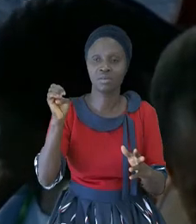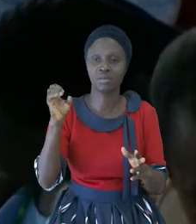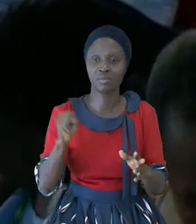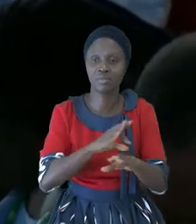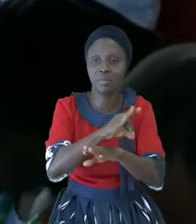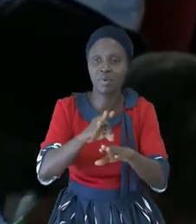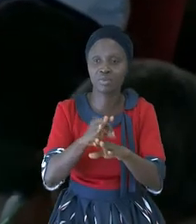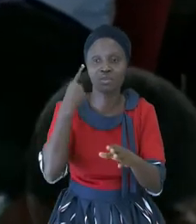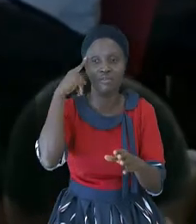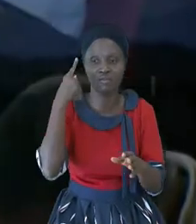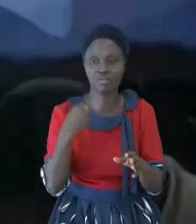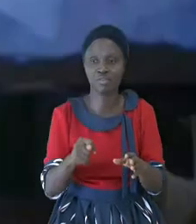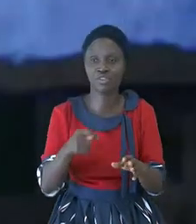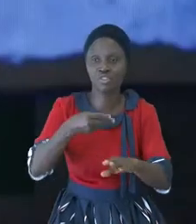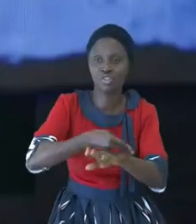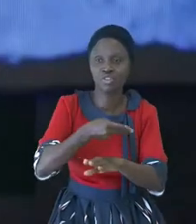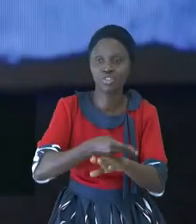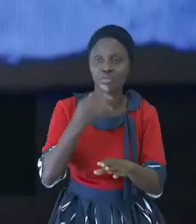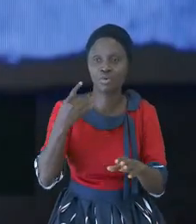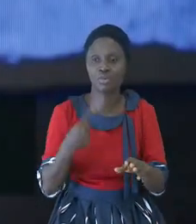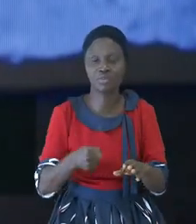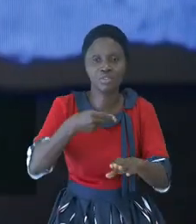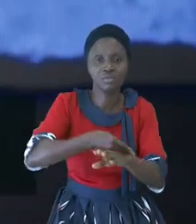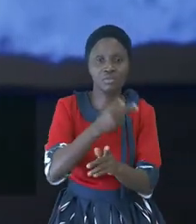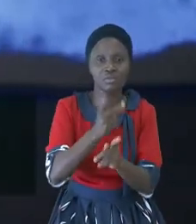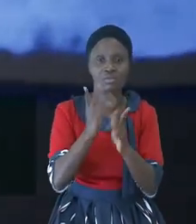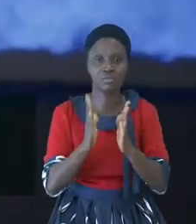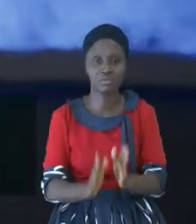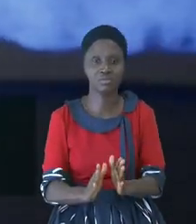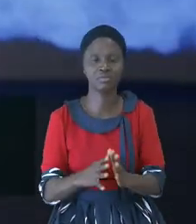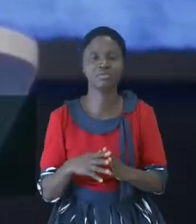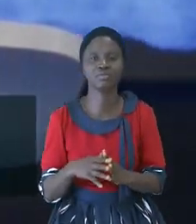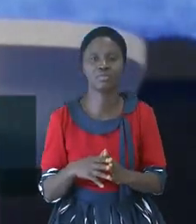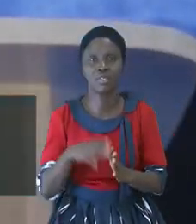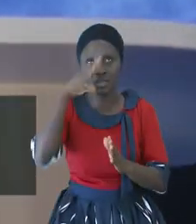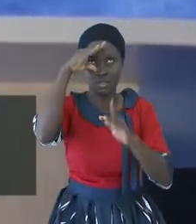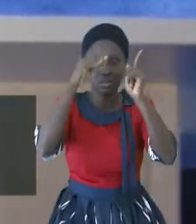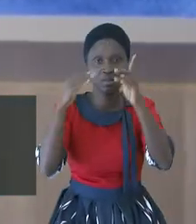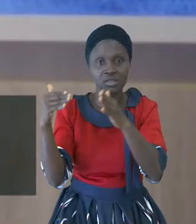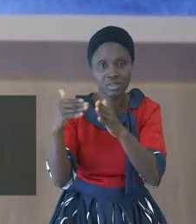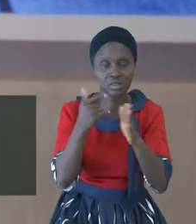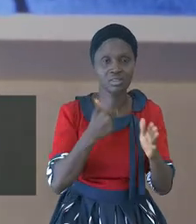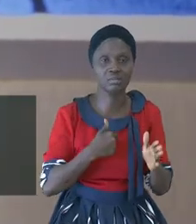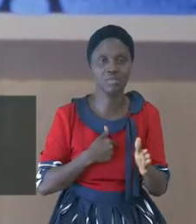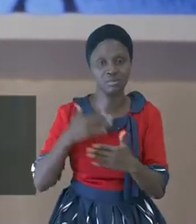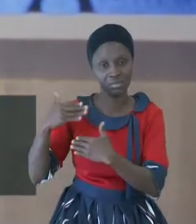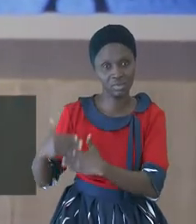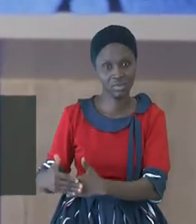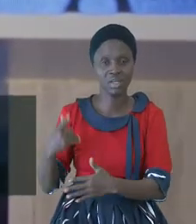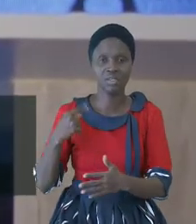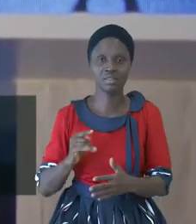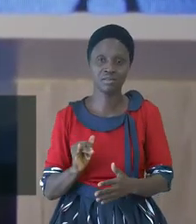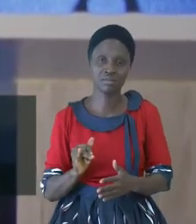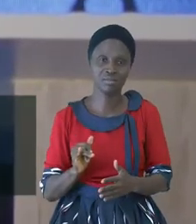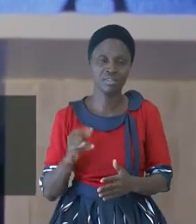He leadeth me beside the still waters. He leadeth me beside the still